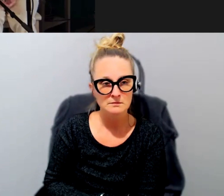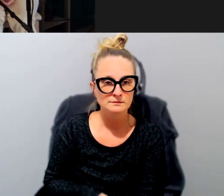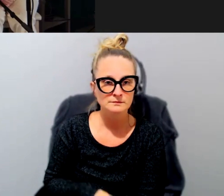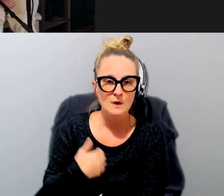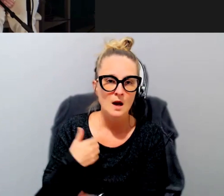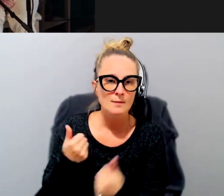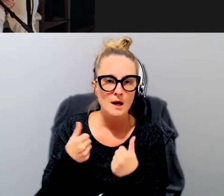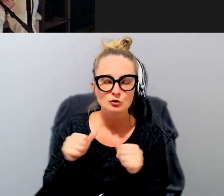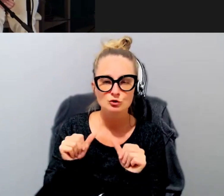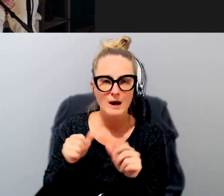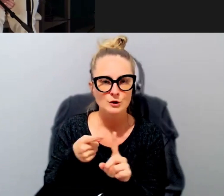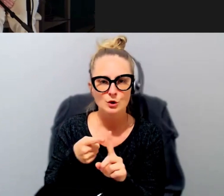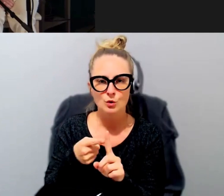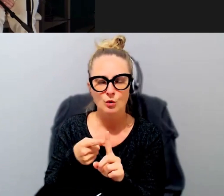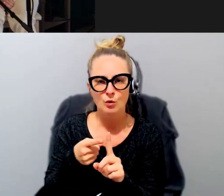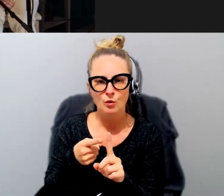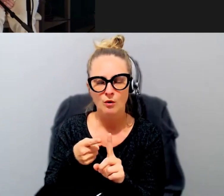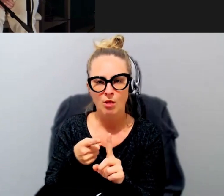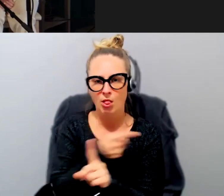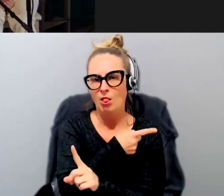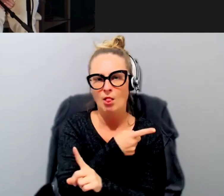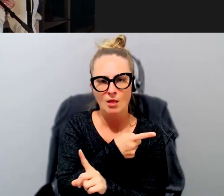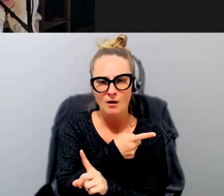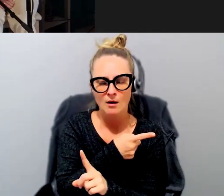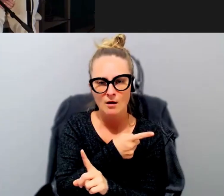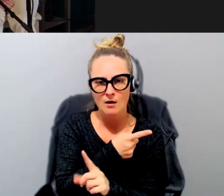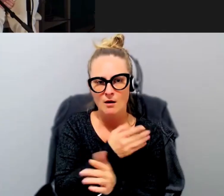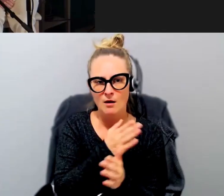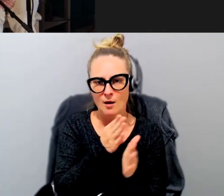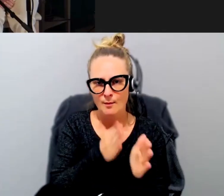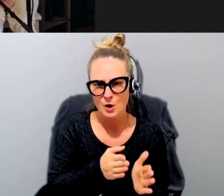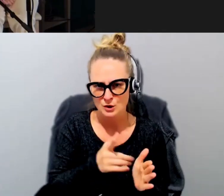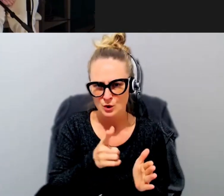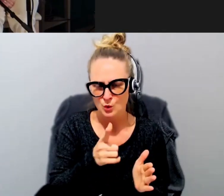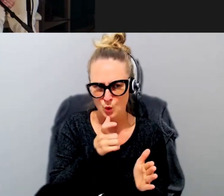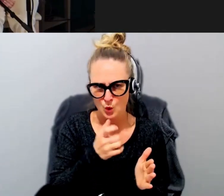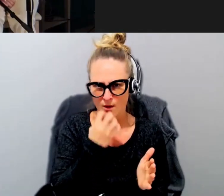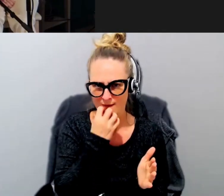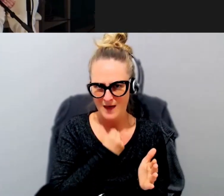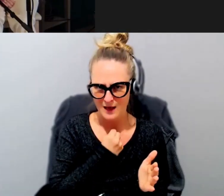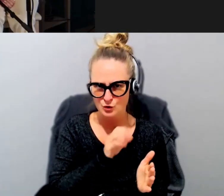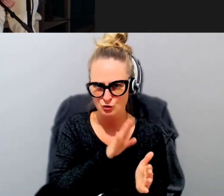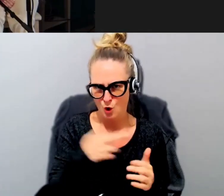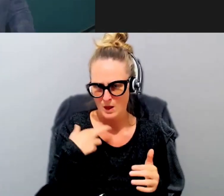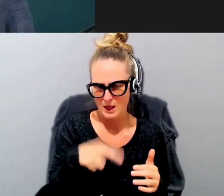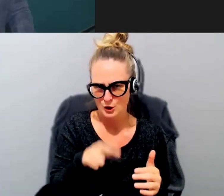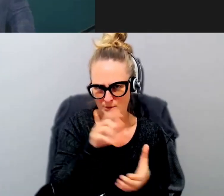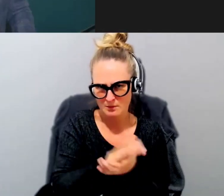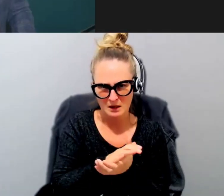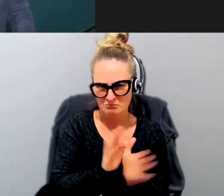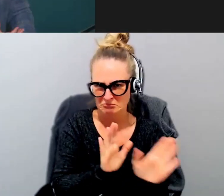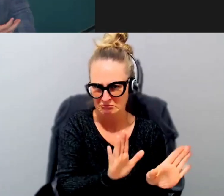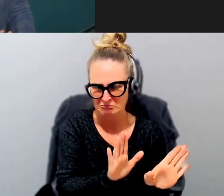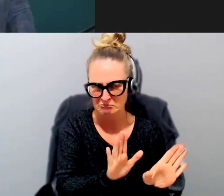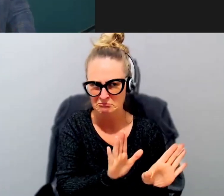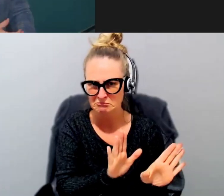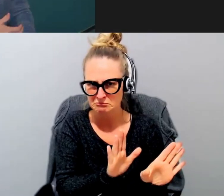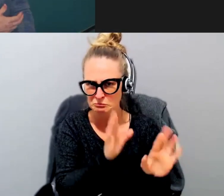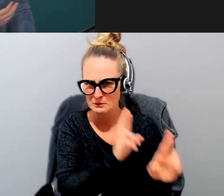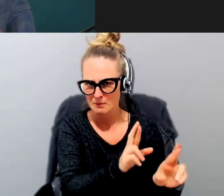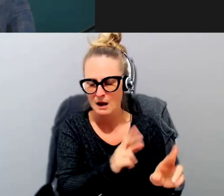anybody who takes great value in their religious beliefs. I'm trying to find my people. And I